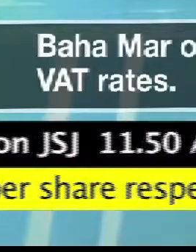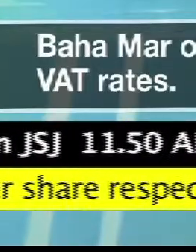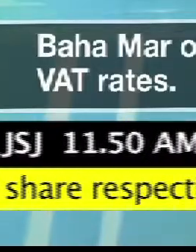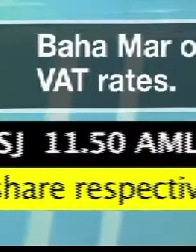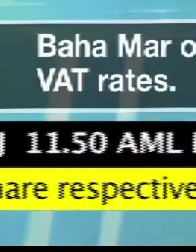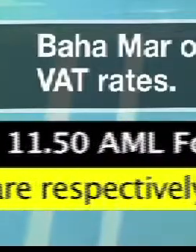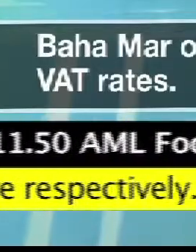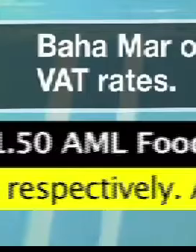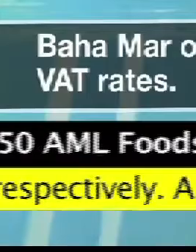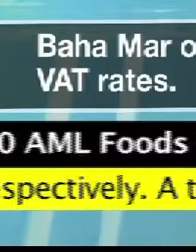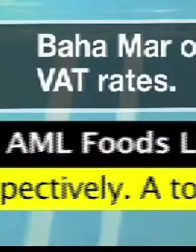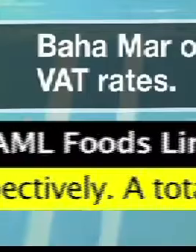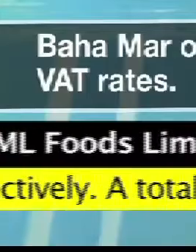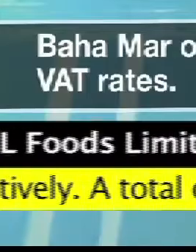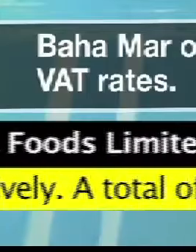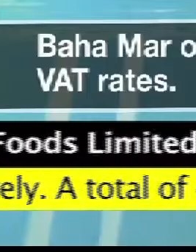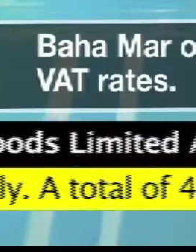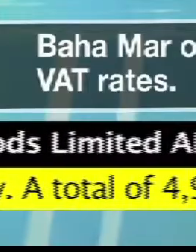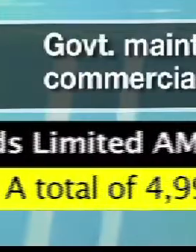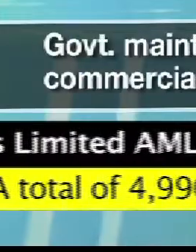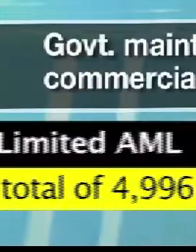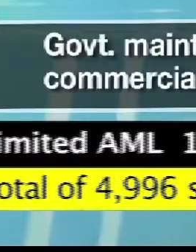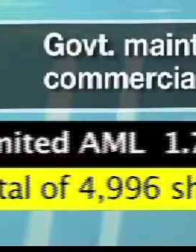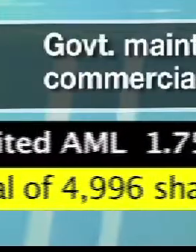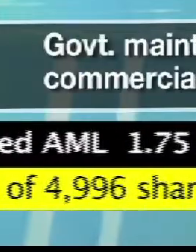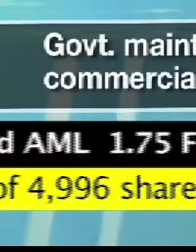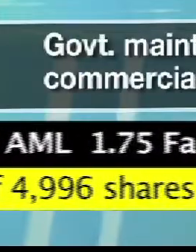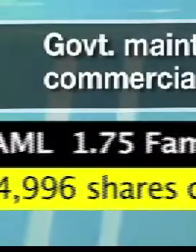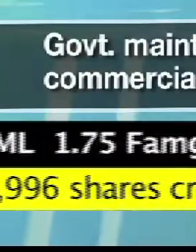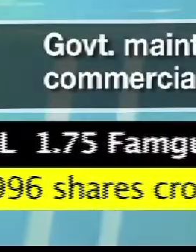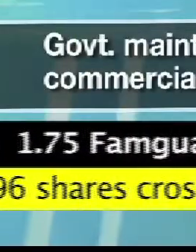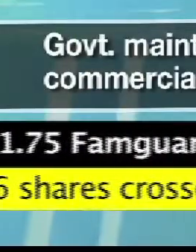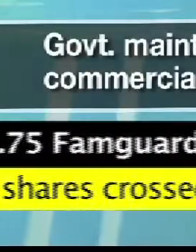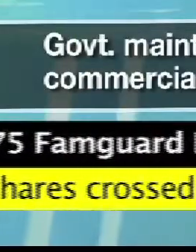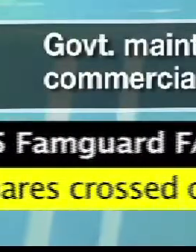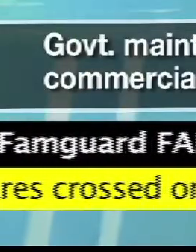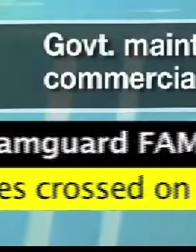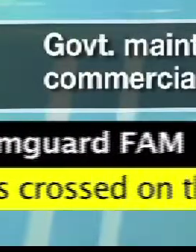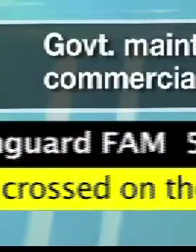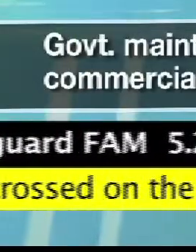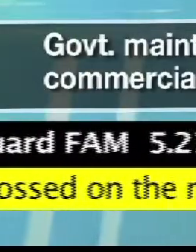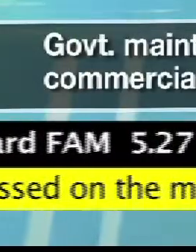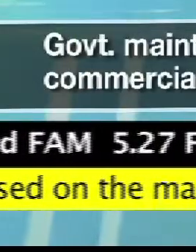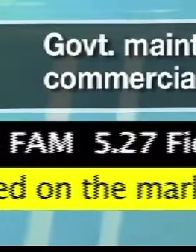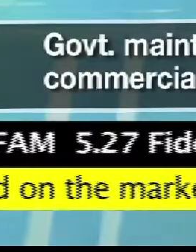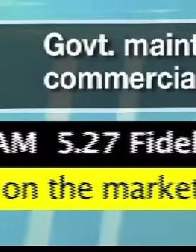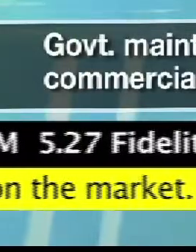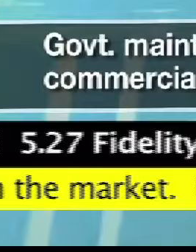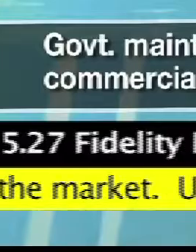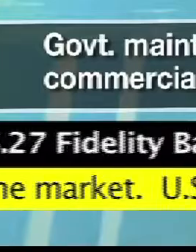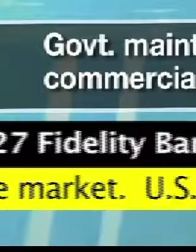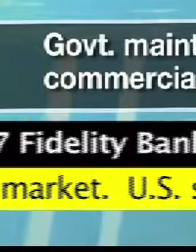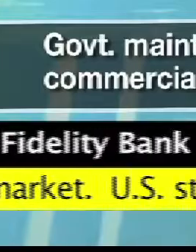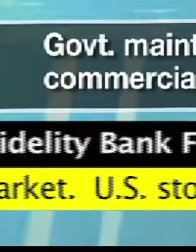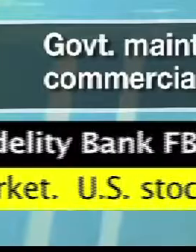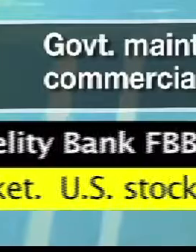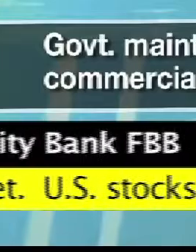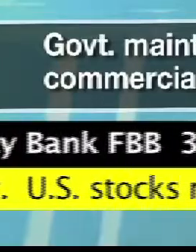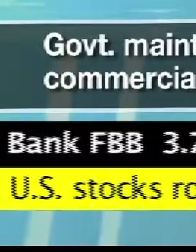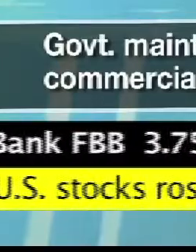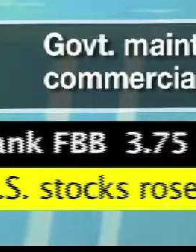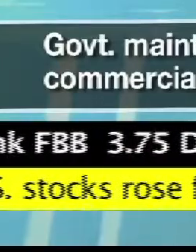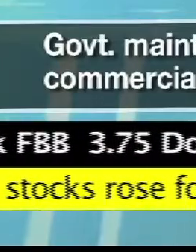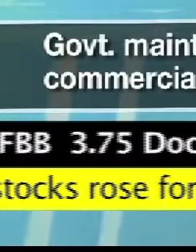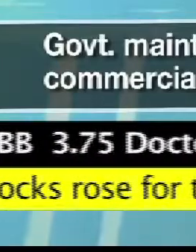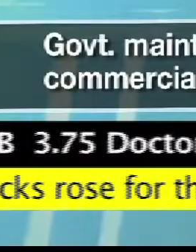to address issues affecting that sector. In other business news, the government is continuing its push to get heads in beds